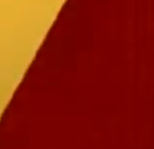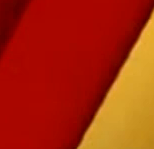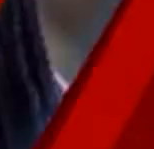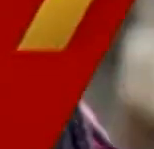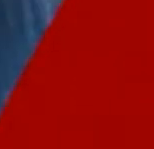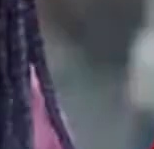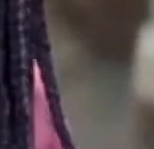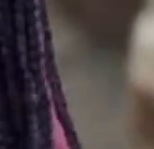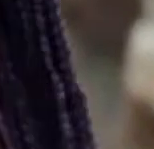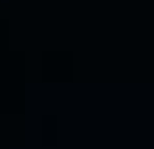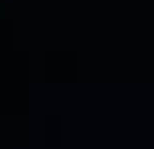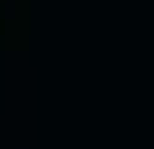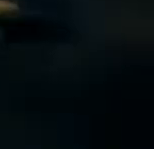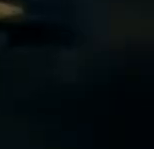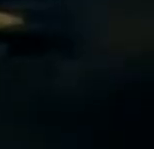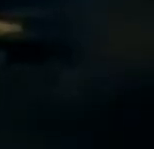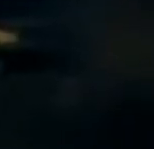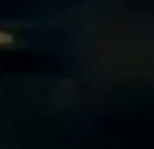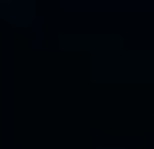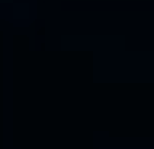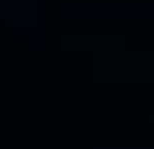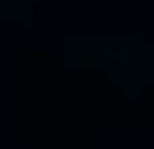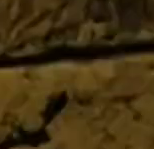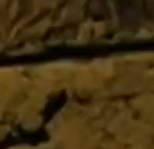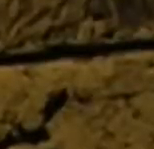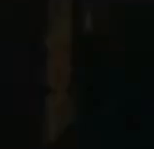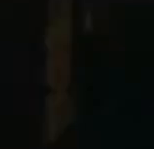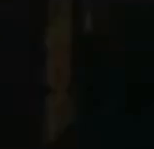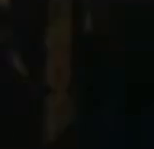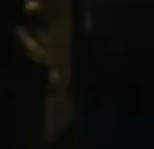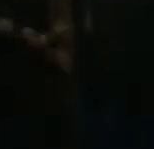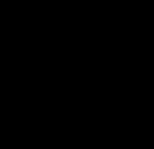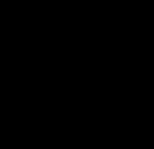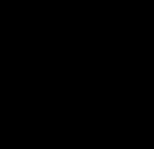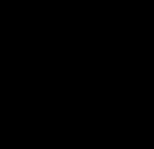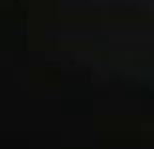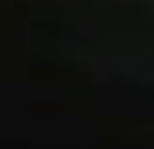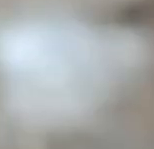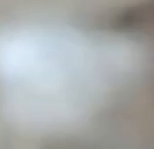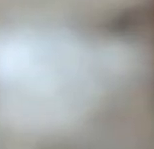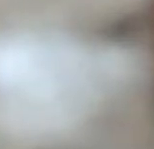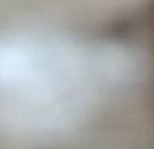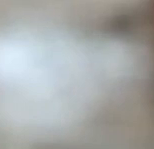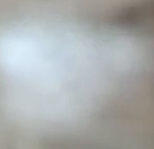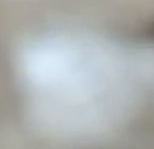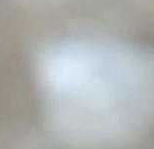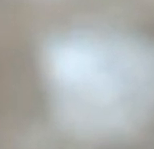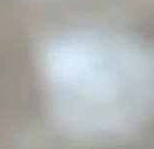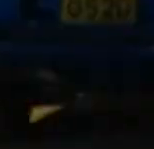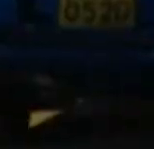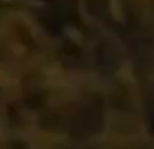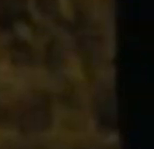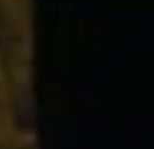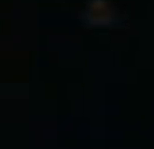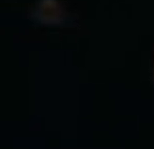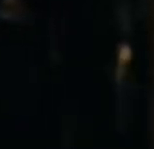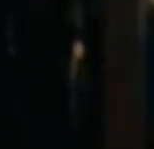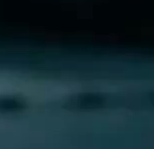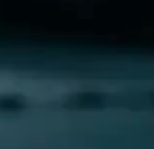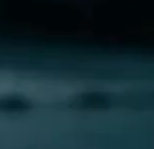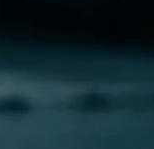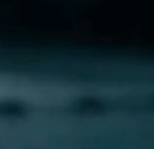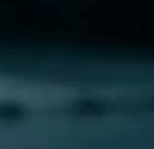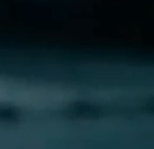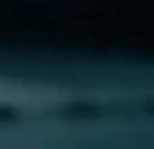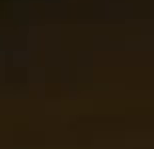I was part of the team in Ilitumwa to take out Burhan. Move in! In a count of 5 years, we can study the man. All I